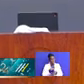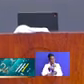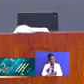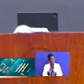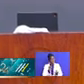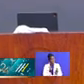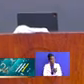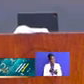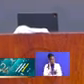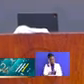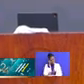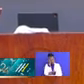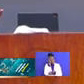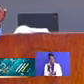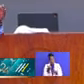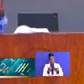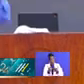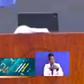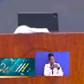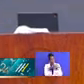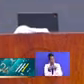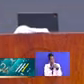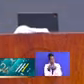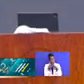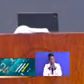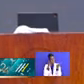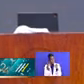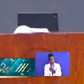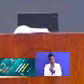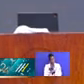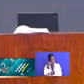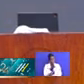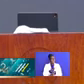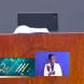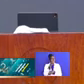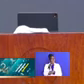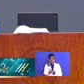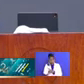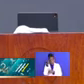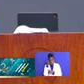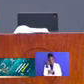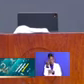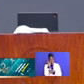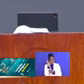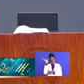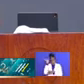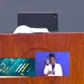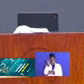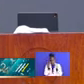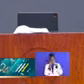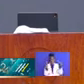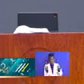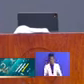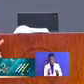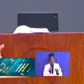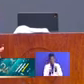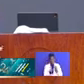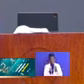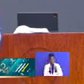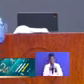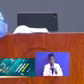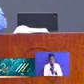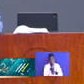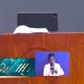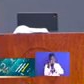that the reason why they are facing those challenges in those different places is because of the evil auter that is speaking